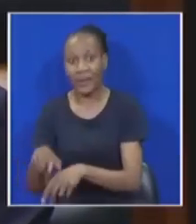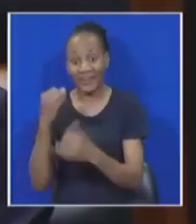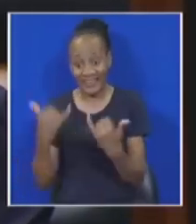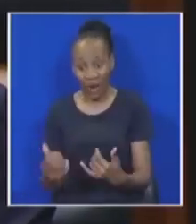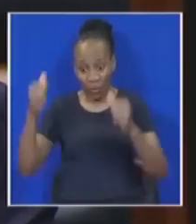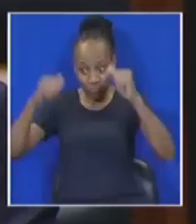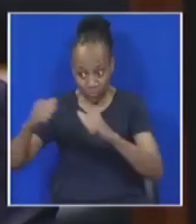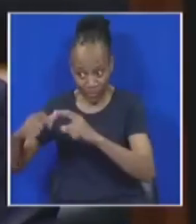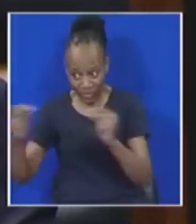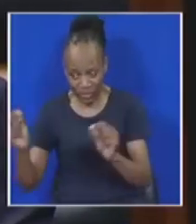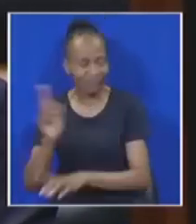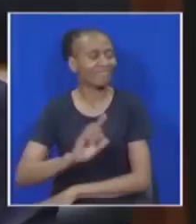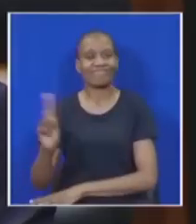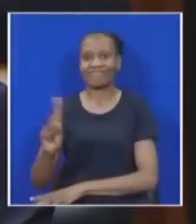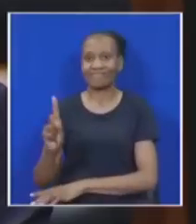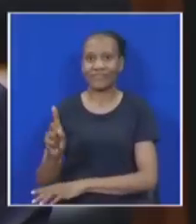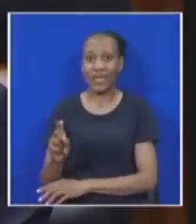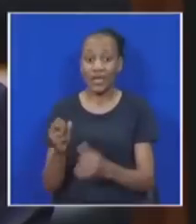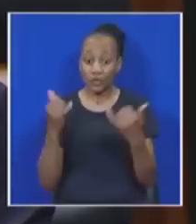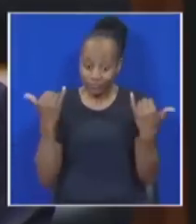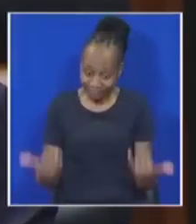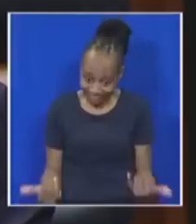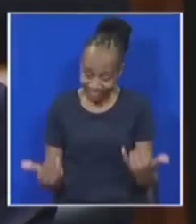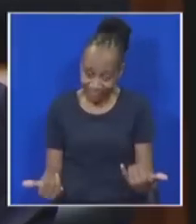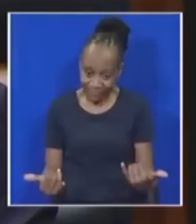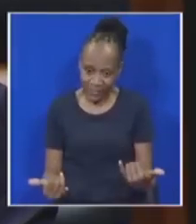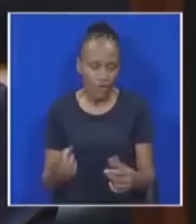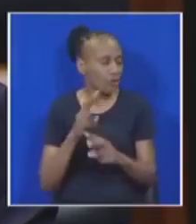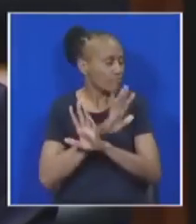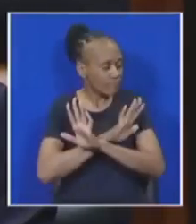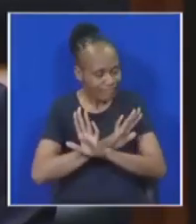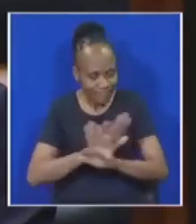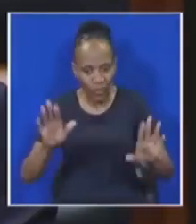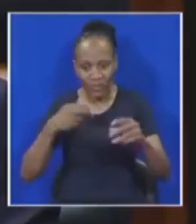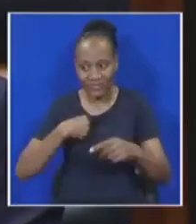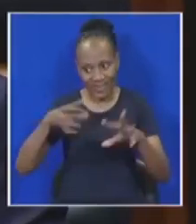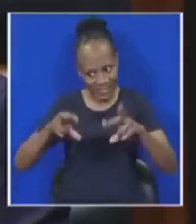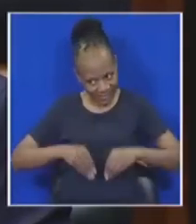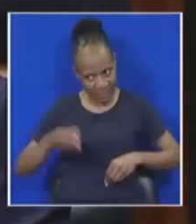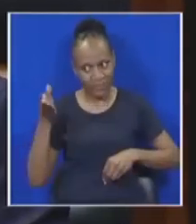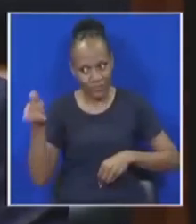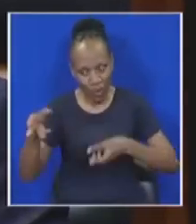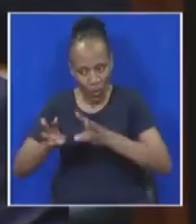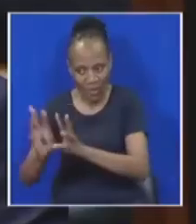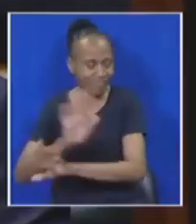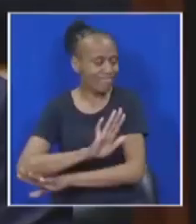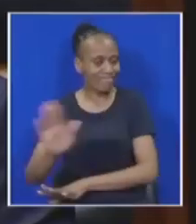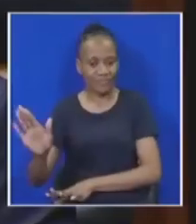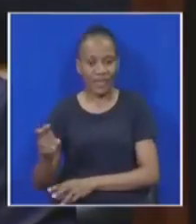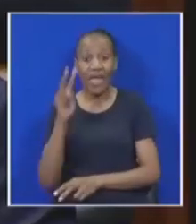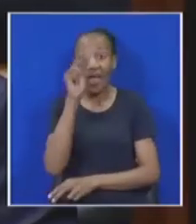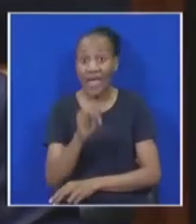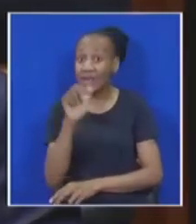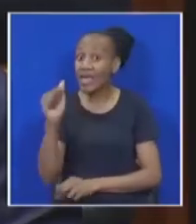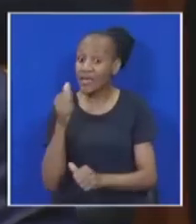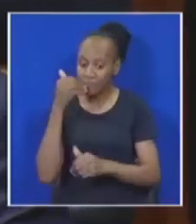to. And in the absence of such an agreement, there is no way we are going to agree to that. This House is conducted